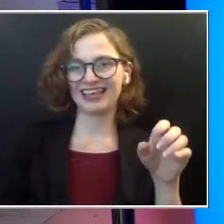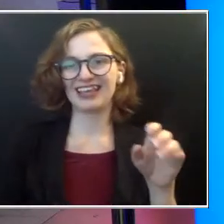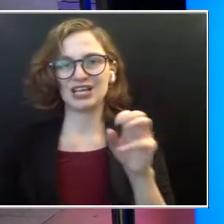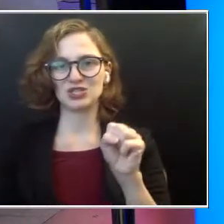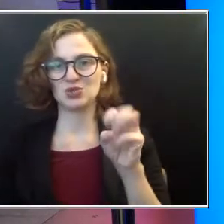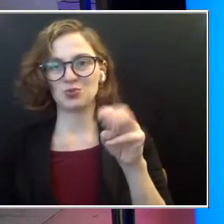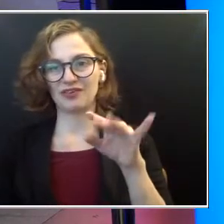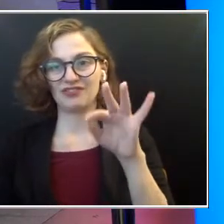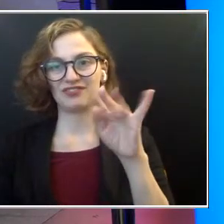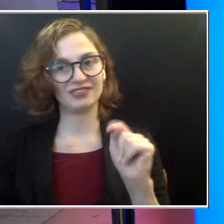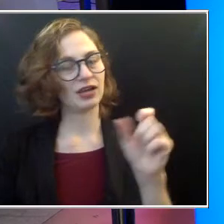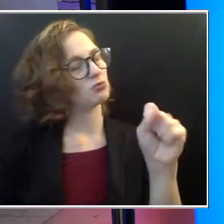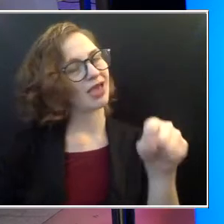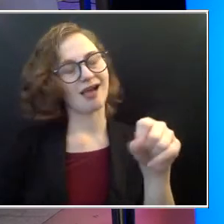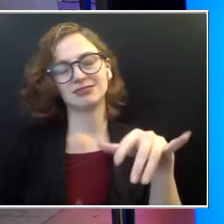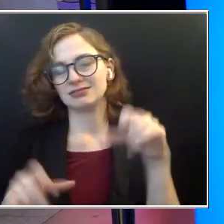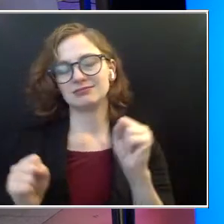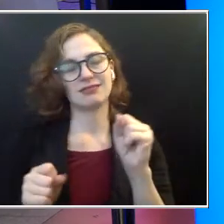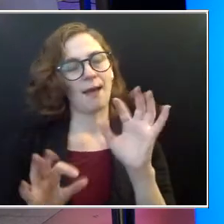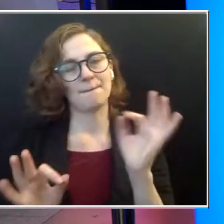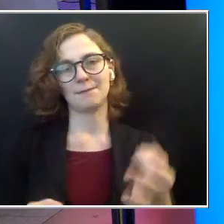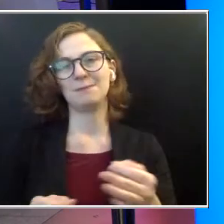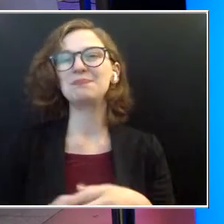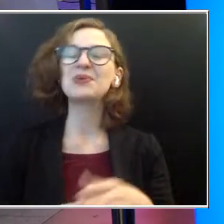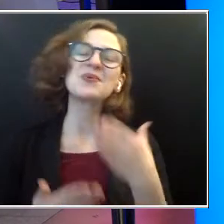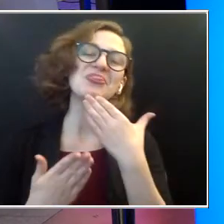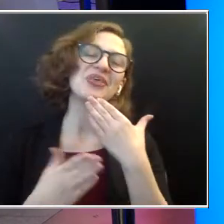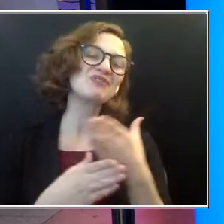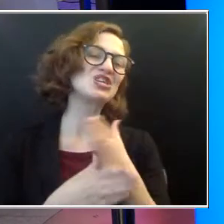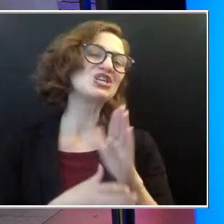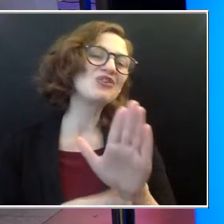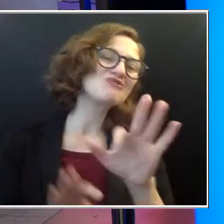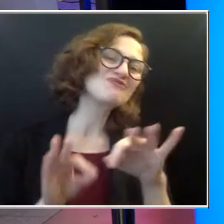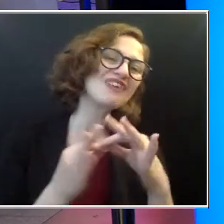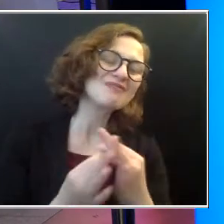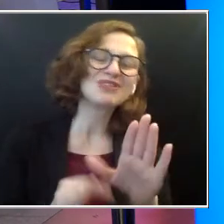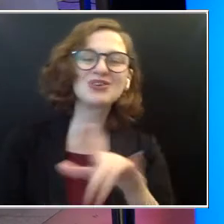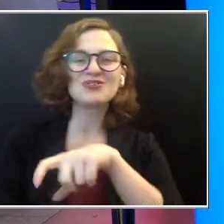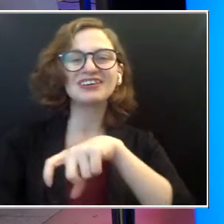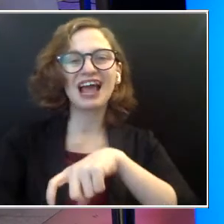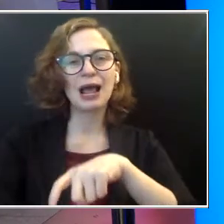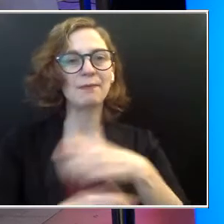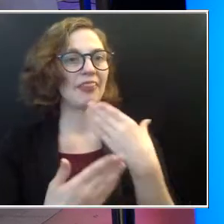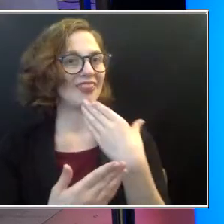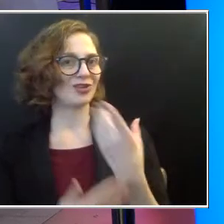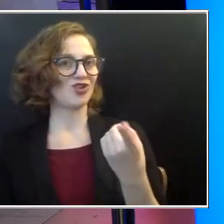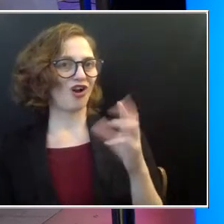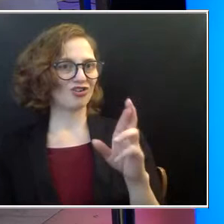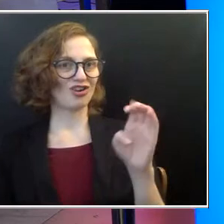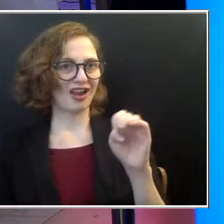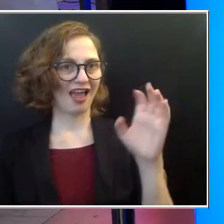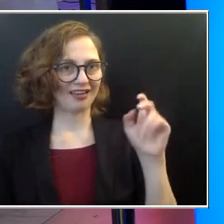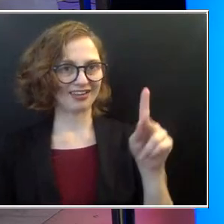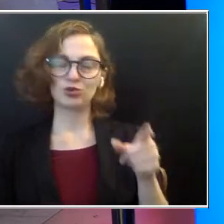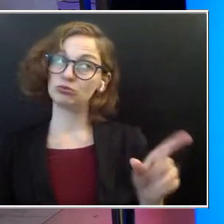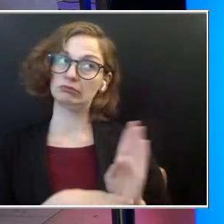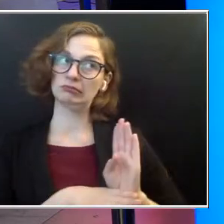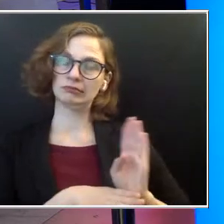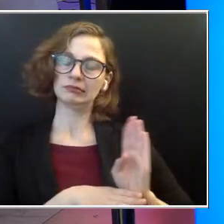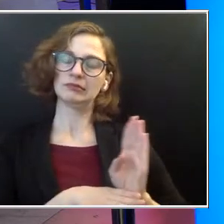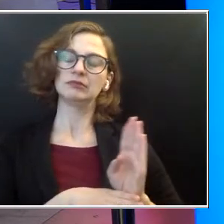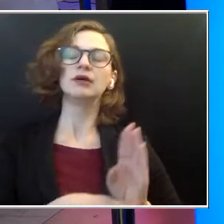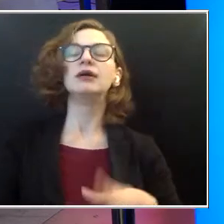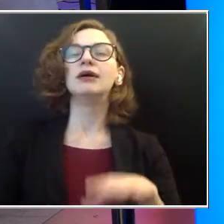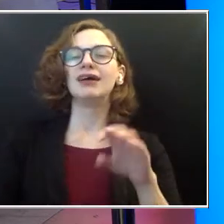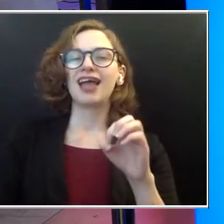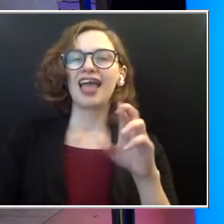you for sharing your family with us and your time today. Thank you, Dr. Eck. I know you're so busy. And Aaron, you're going to help a lot of people watching this who might be having the